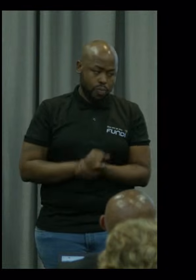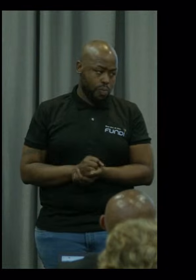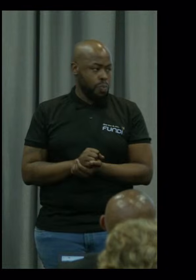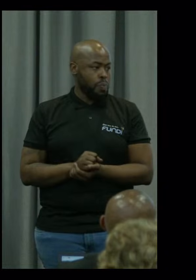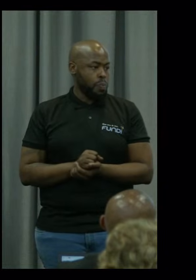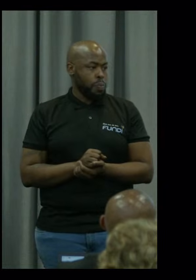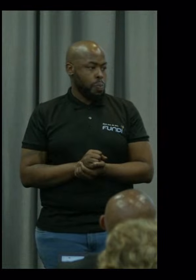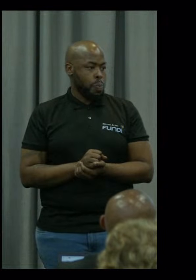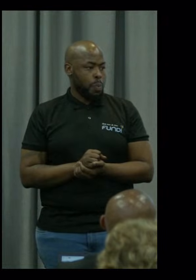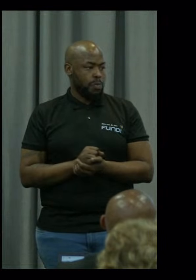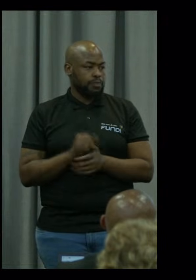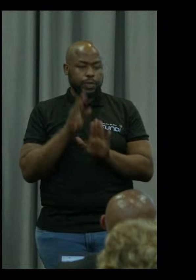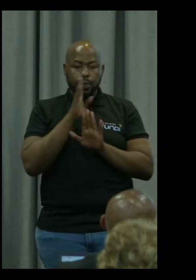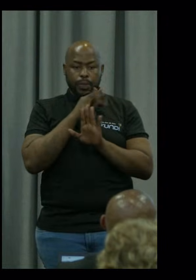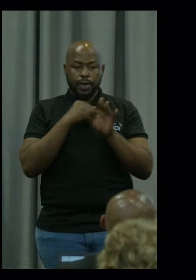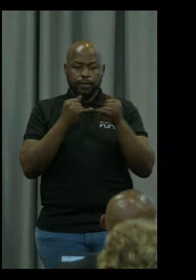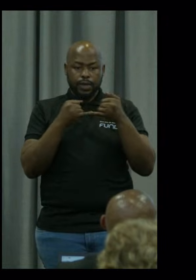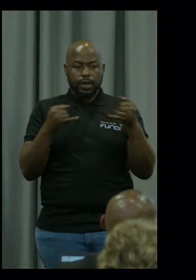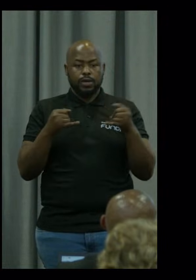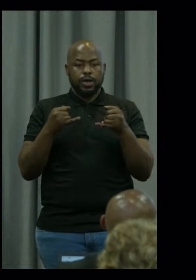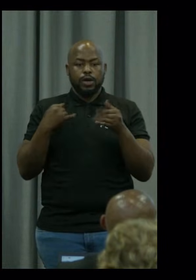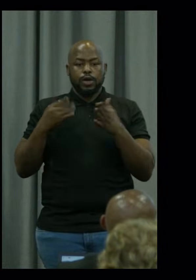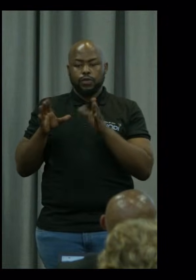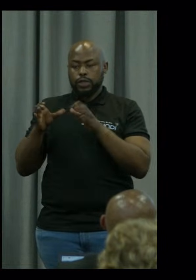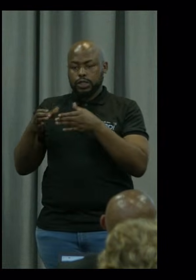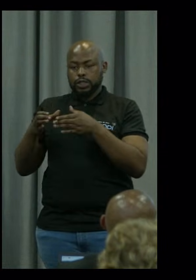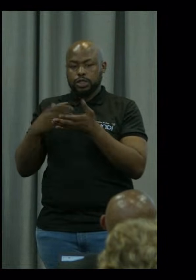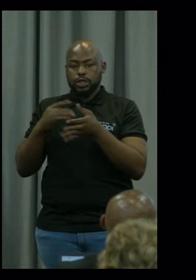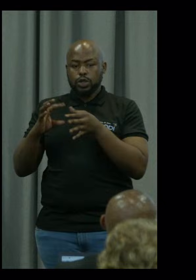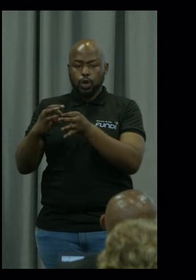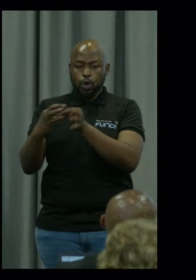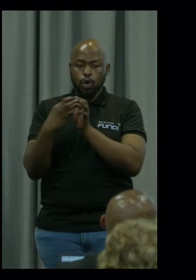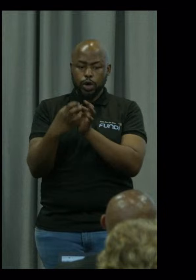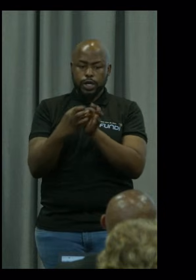of alignment across sectors and policy coordination gaps.